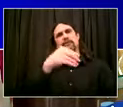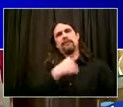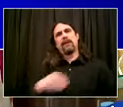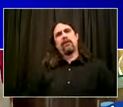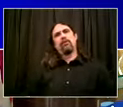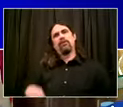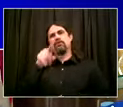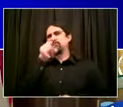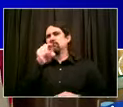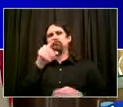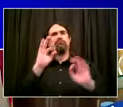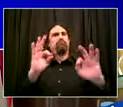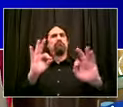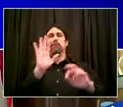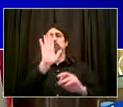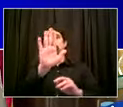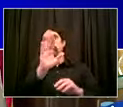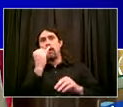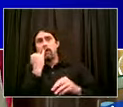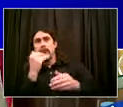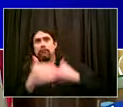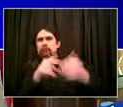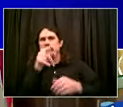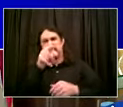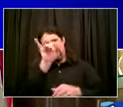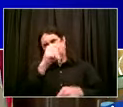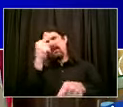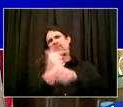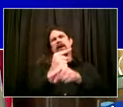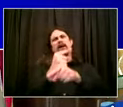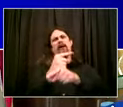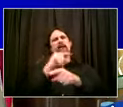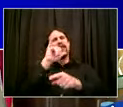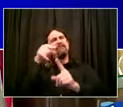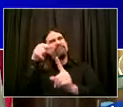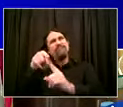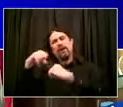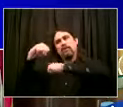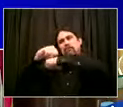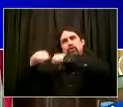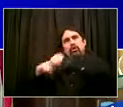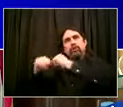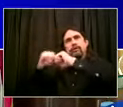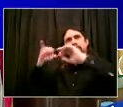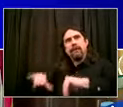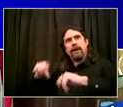$2 billion in infrastructure. We've secured a lot of affordable housing. And this is just another